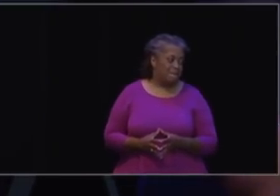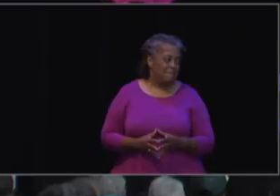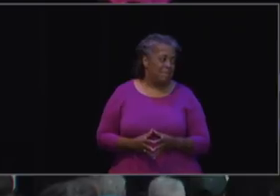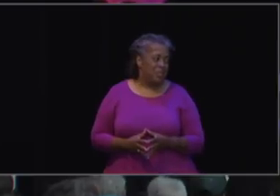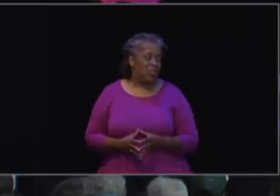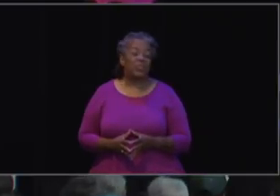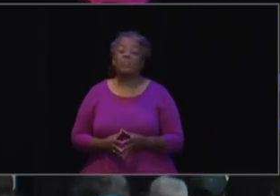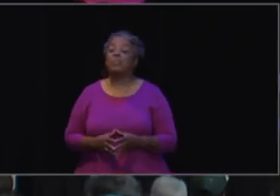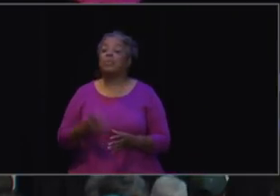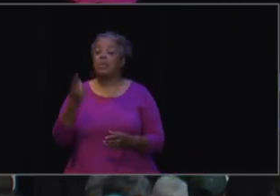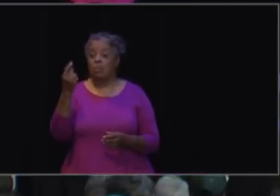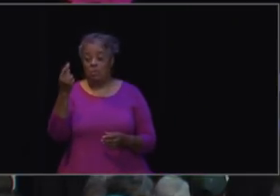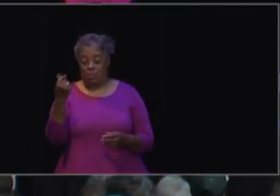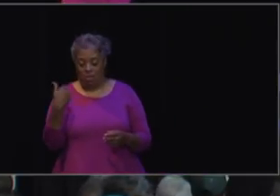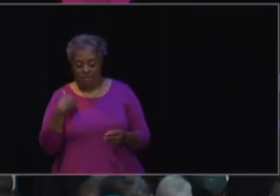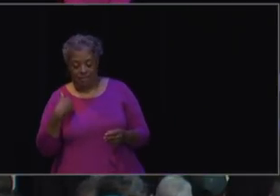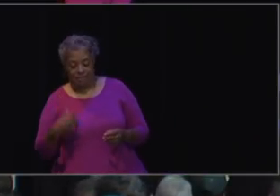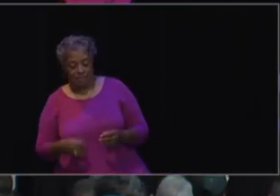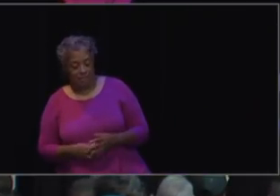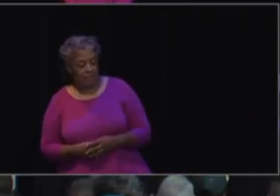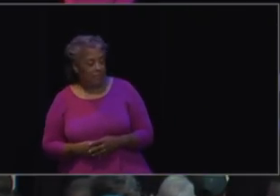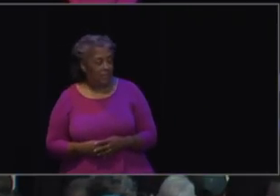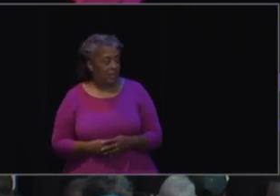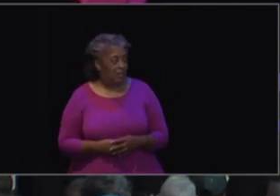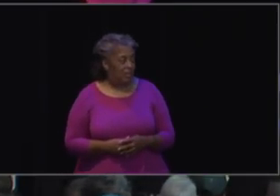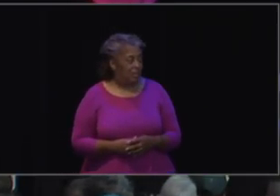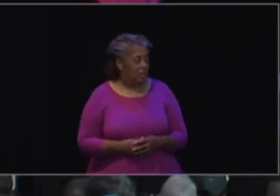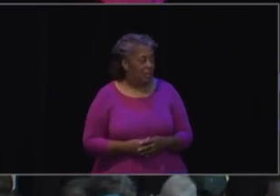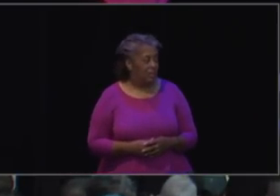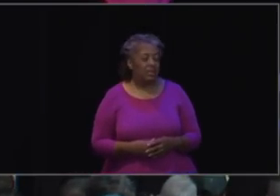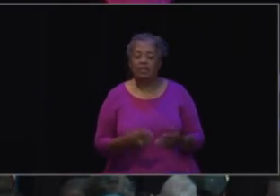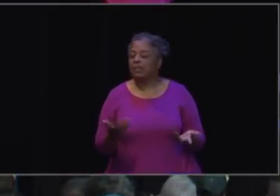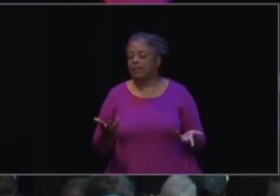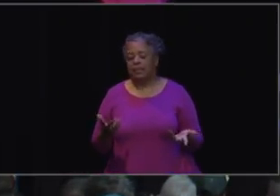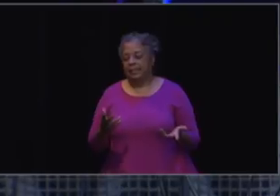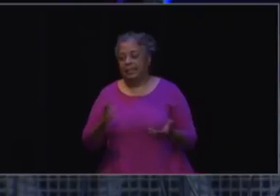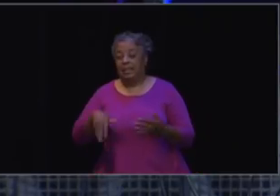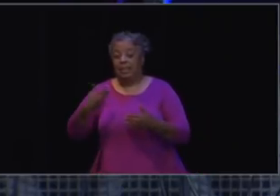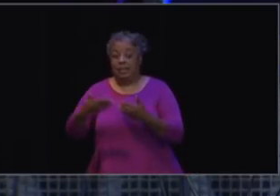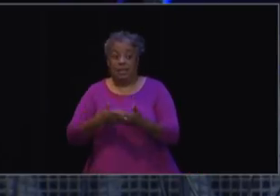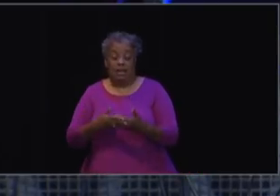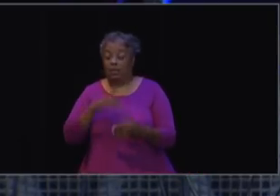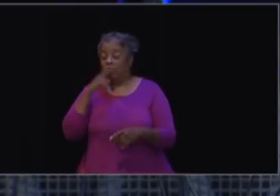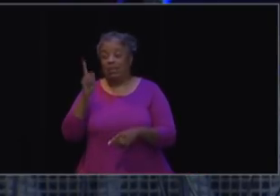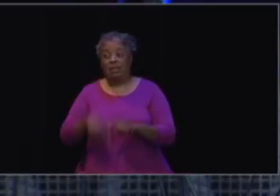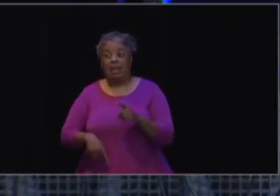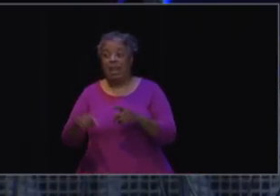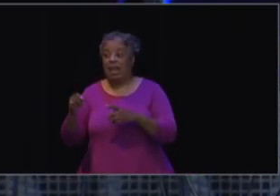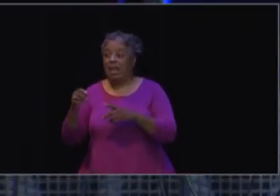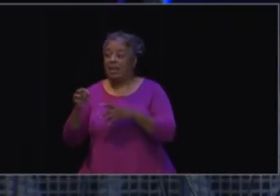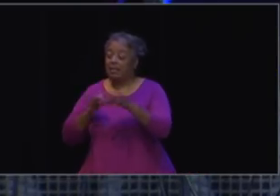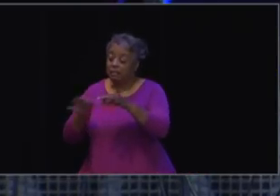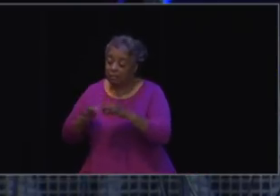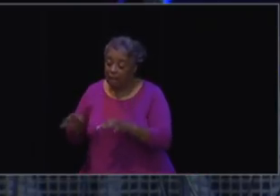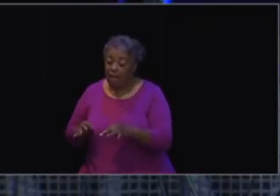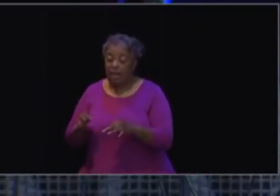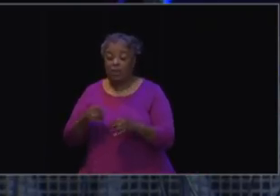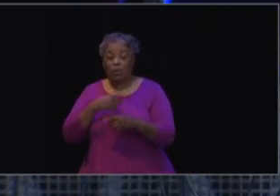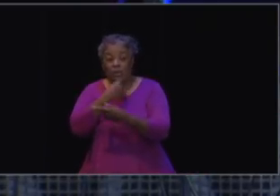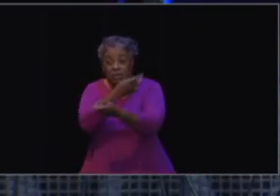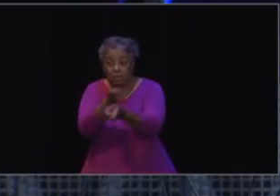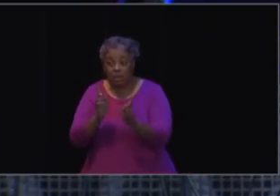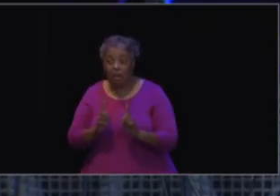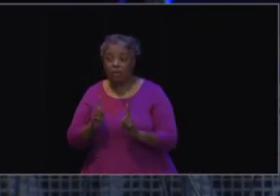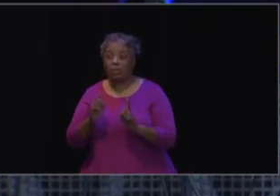I'm gonna sing one more, and I really can't explain or express how grateful I am to be here. The two